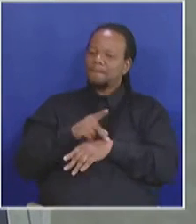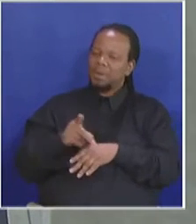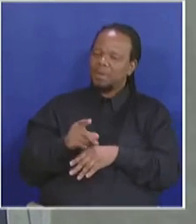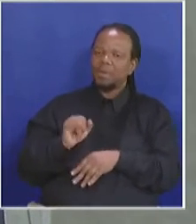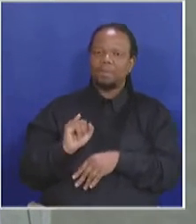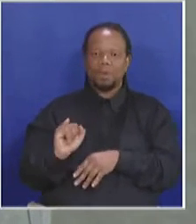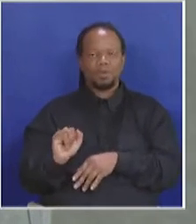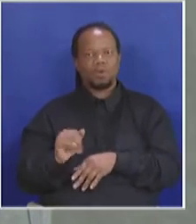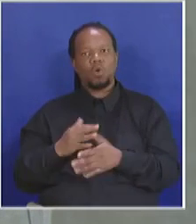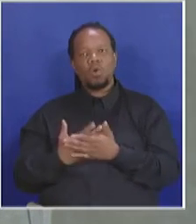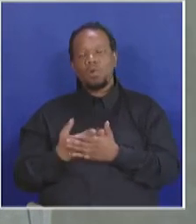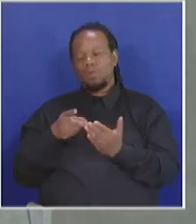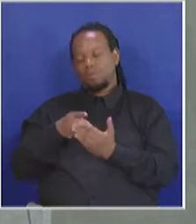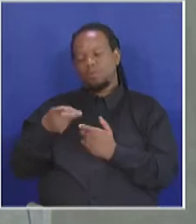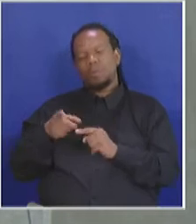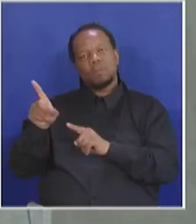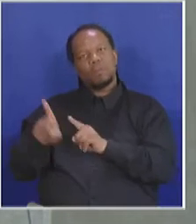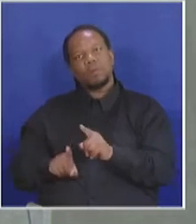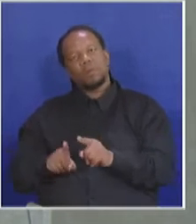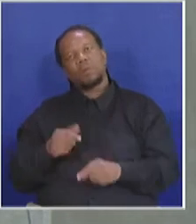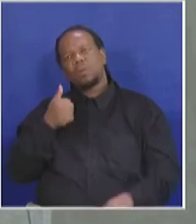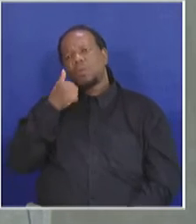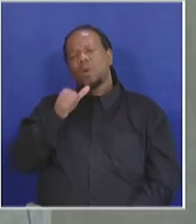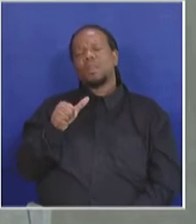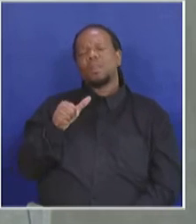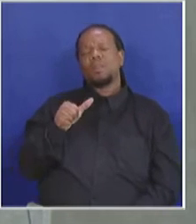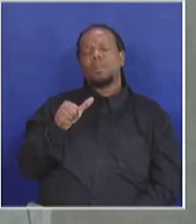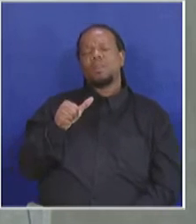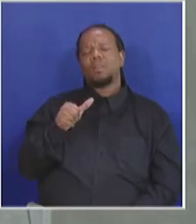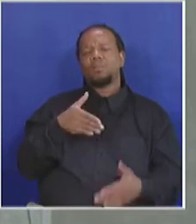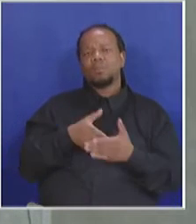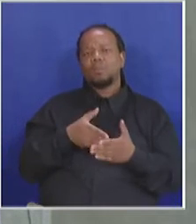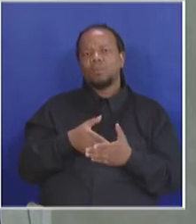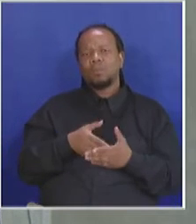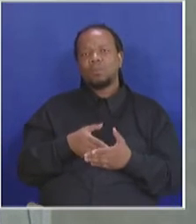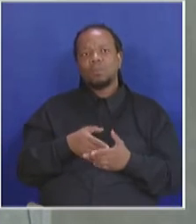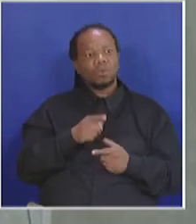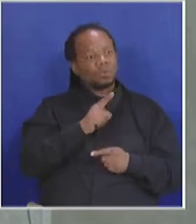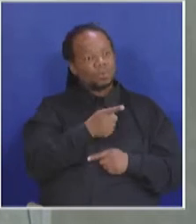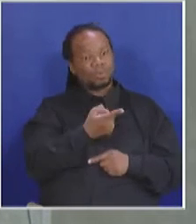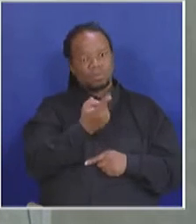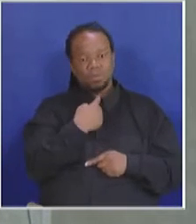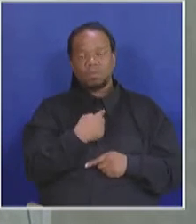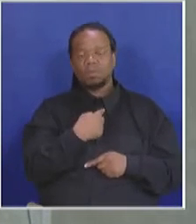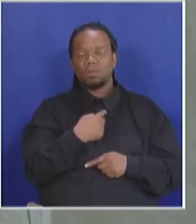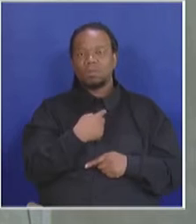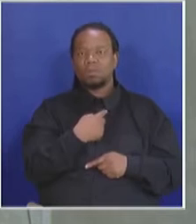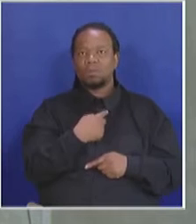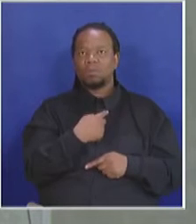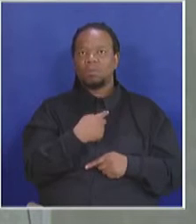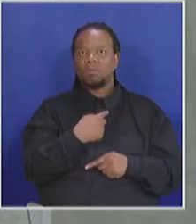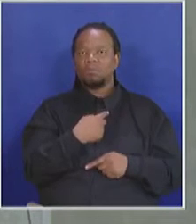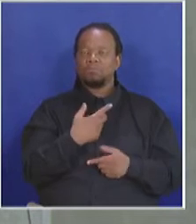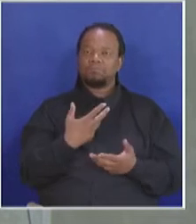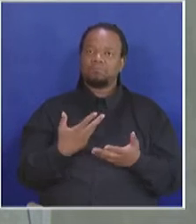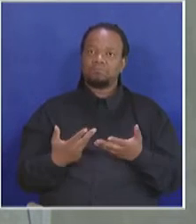these initiatives to the public? When is it going to stop? Because you also mentioned it. You also mentioned it. In fact,